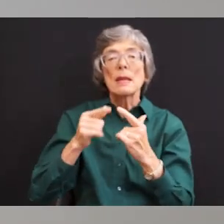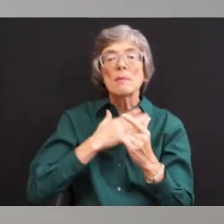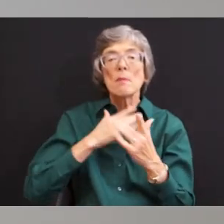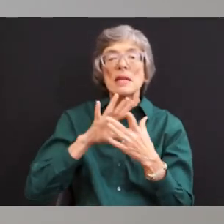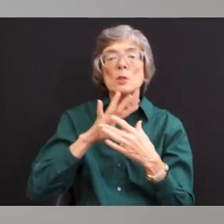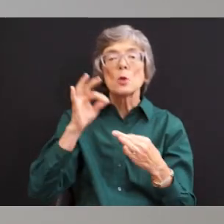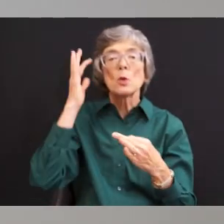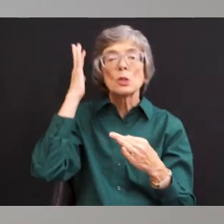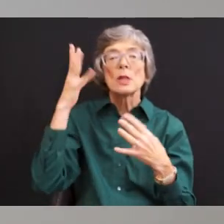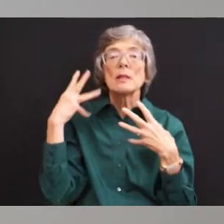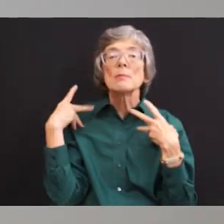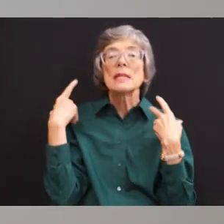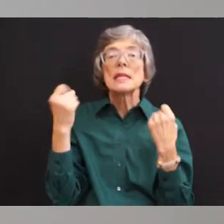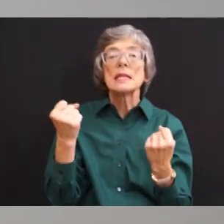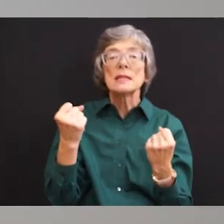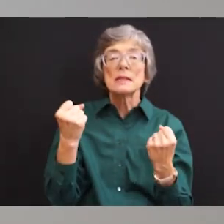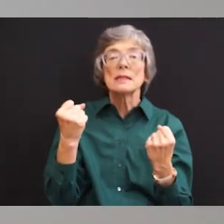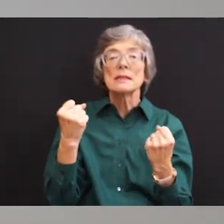healed.